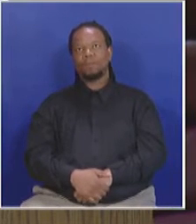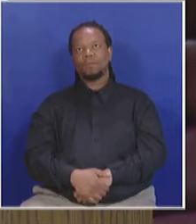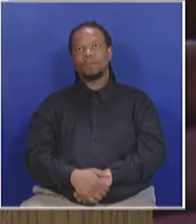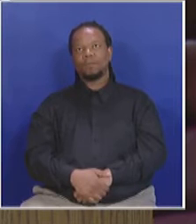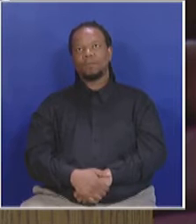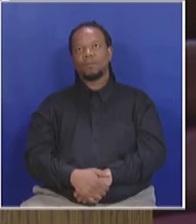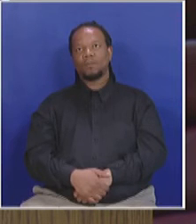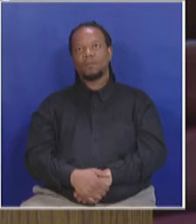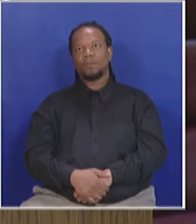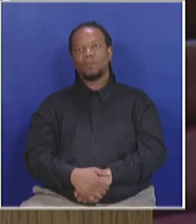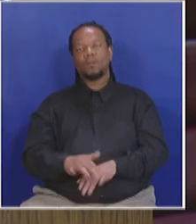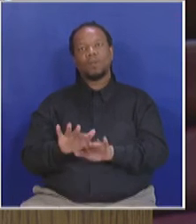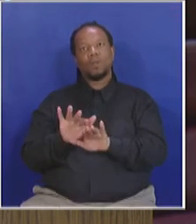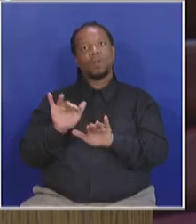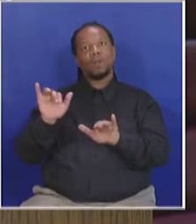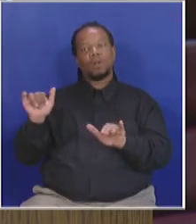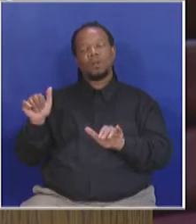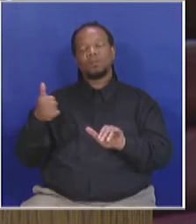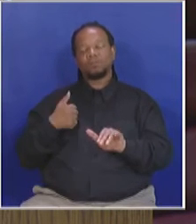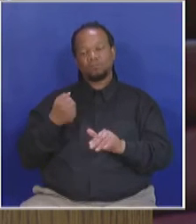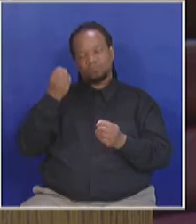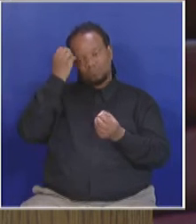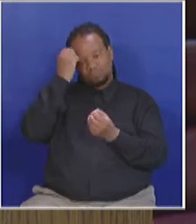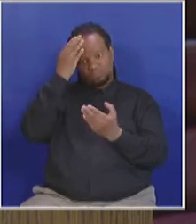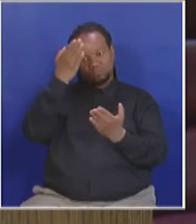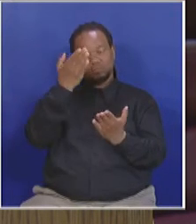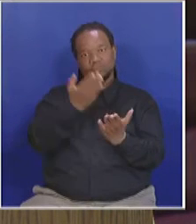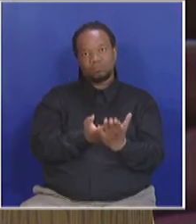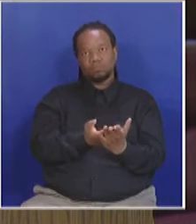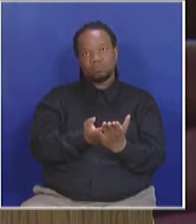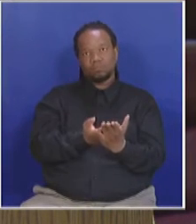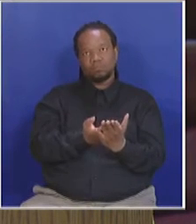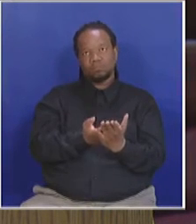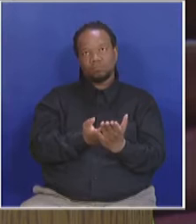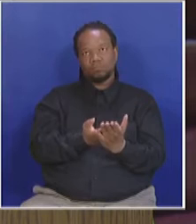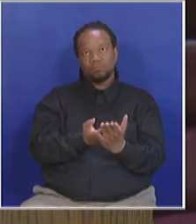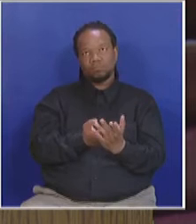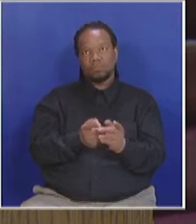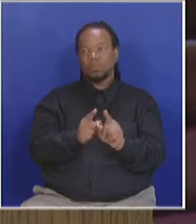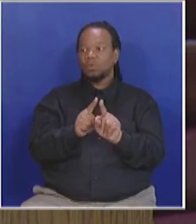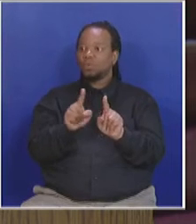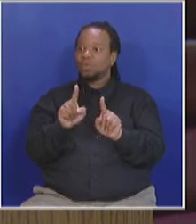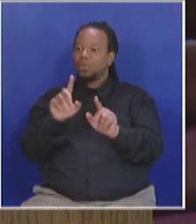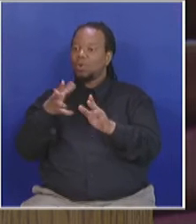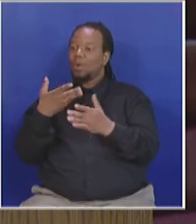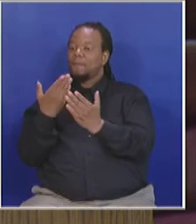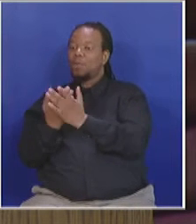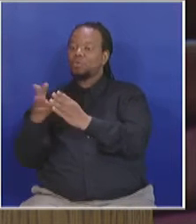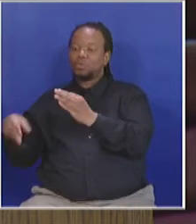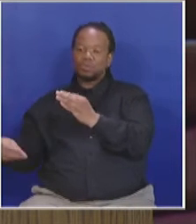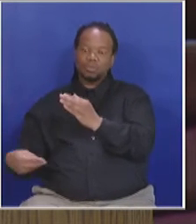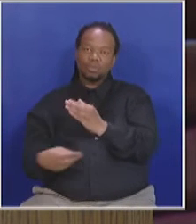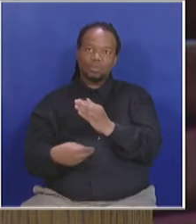You use a motion, a notice of a motion, to smuggle in a motion which deals